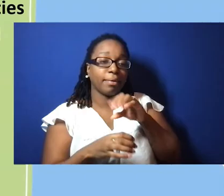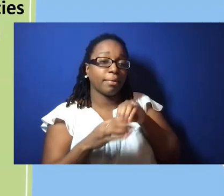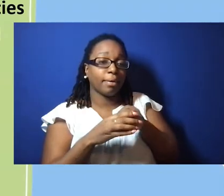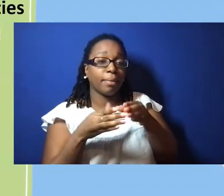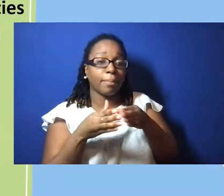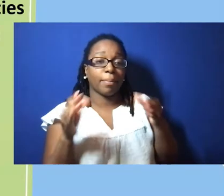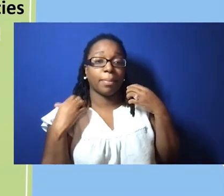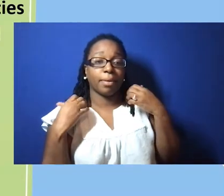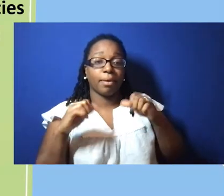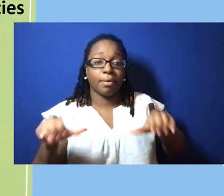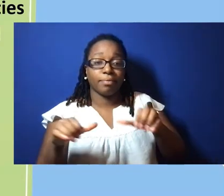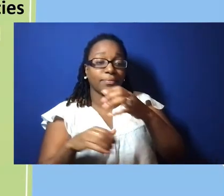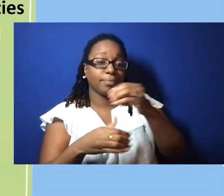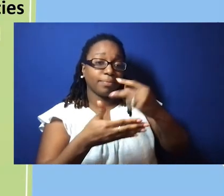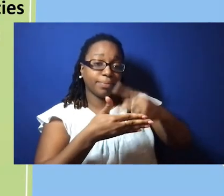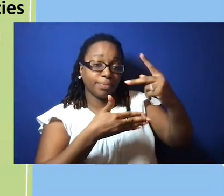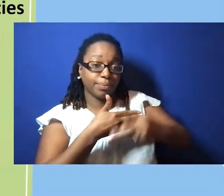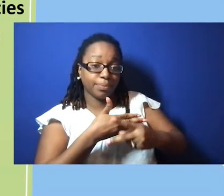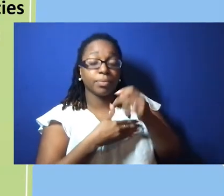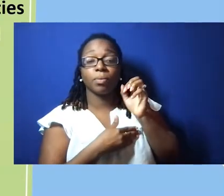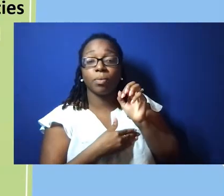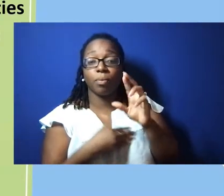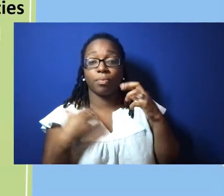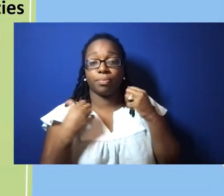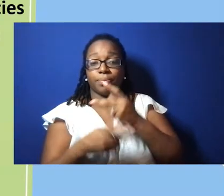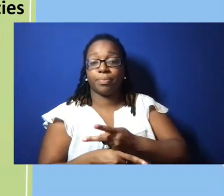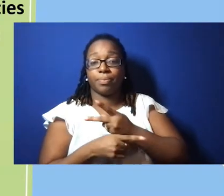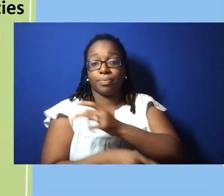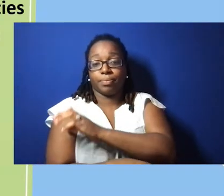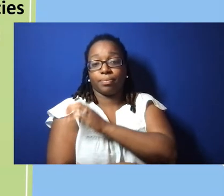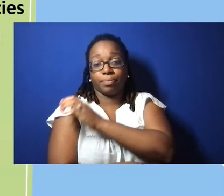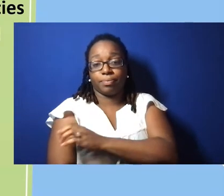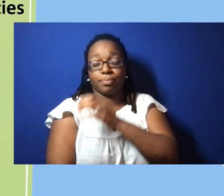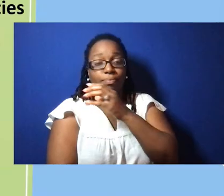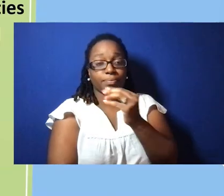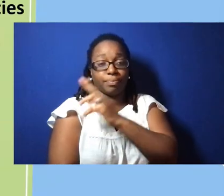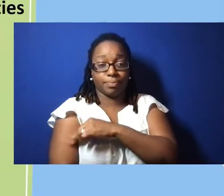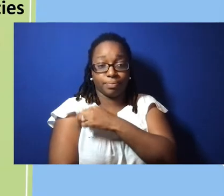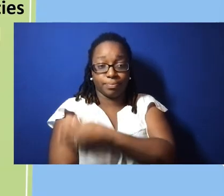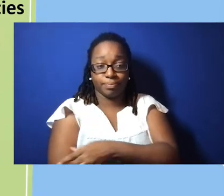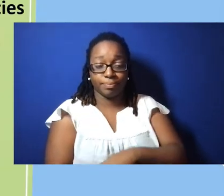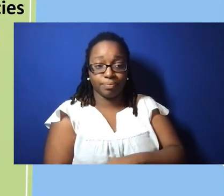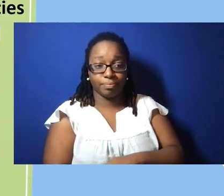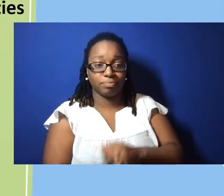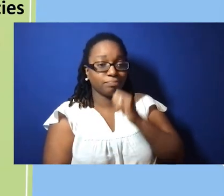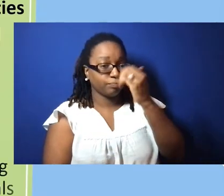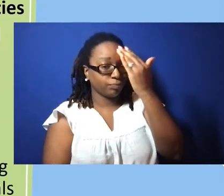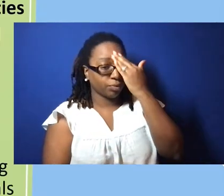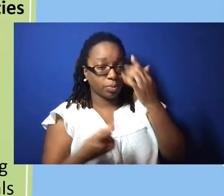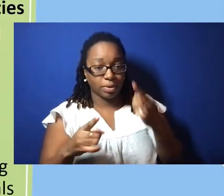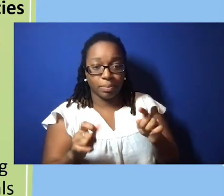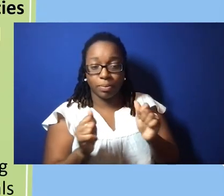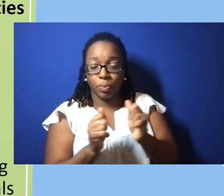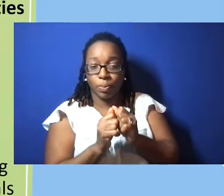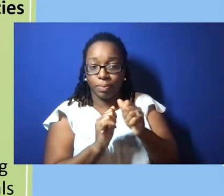in public health activities and programs or healthcare clinics and hospitals, lack of knowledge